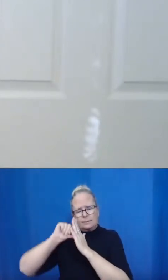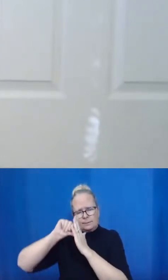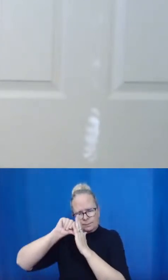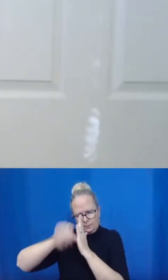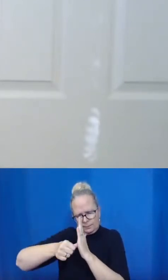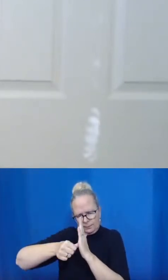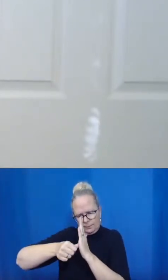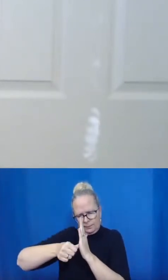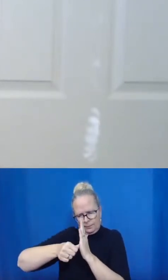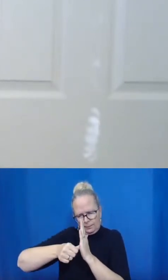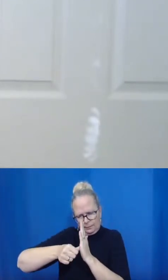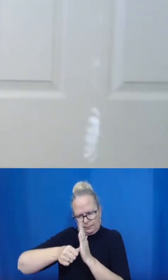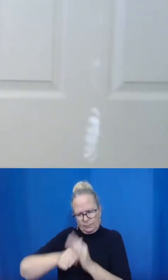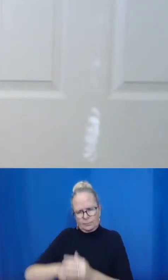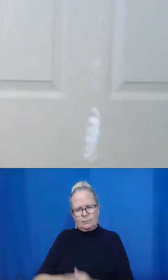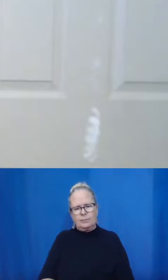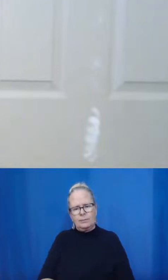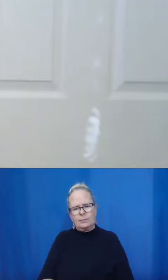people vaccinated in society.